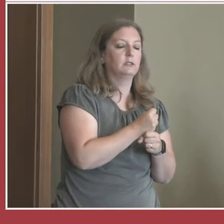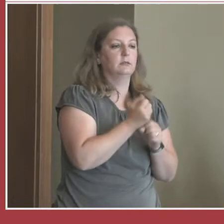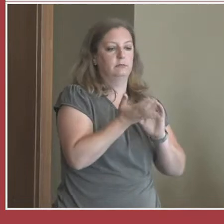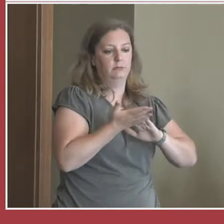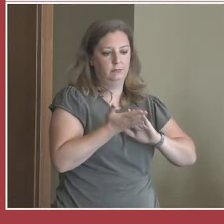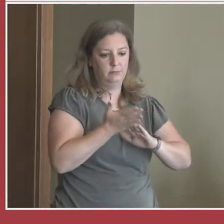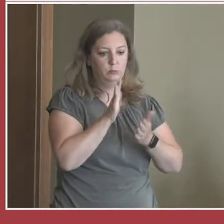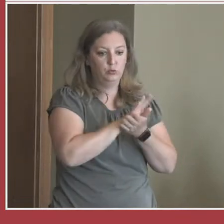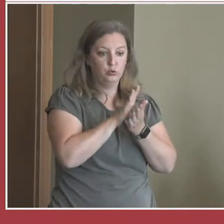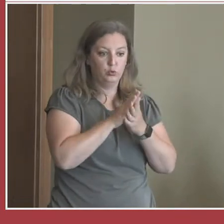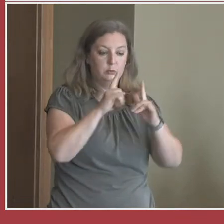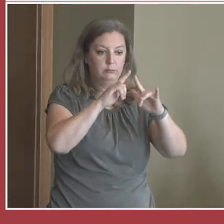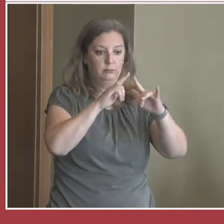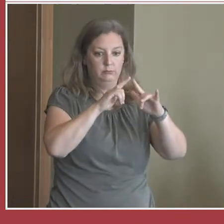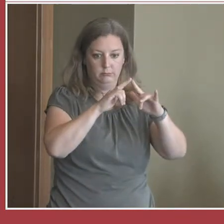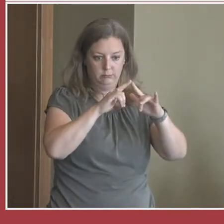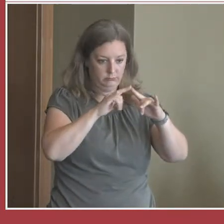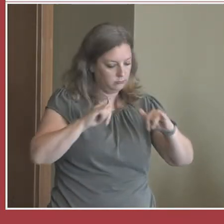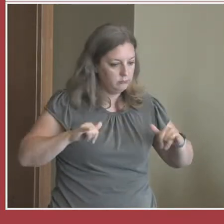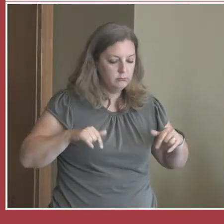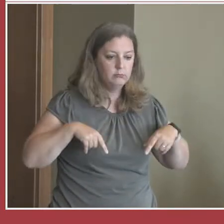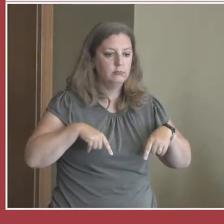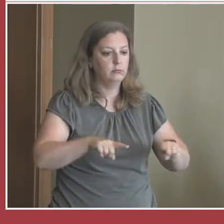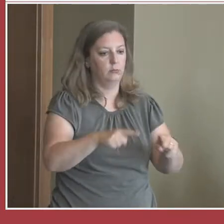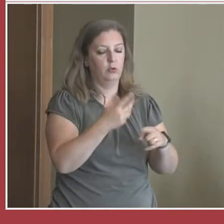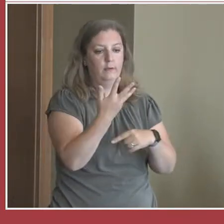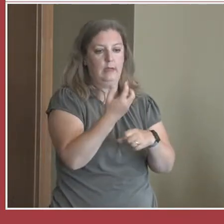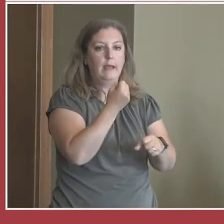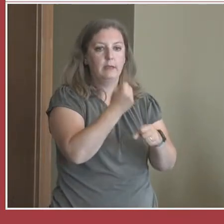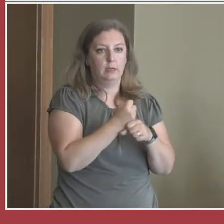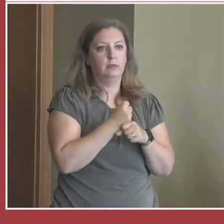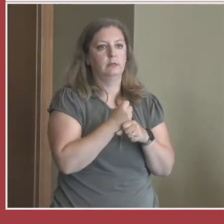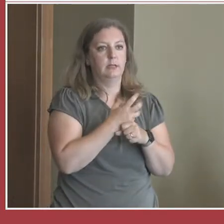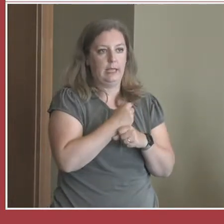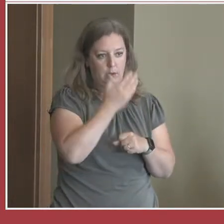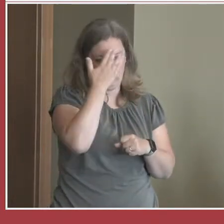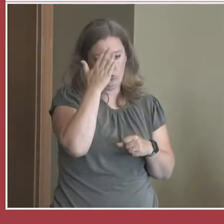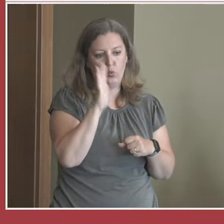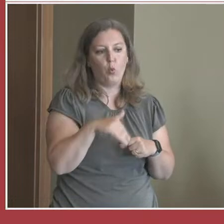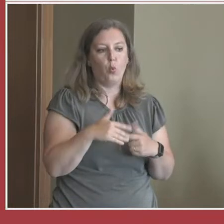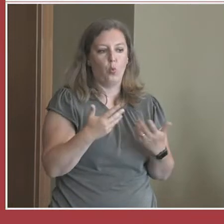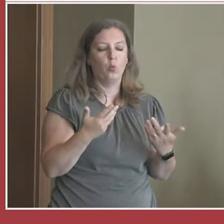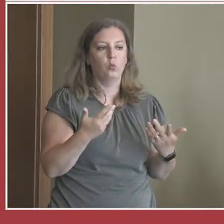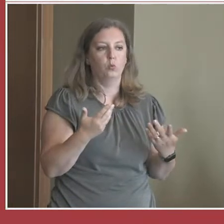operating the school the entire time over 5 years. And I know the